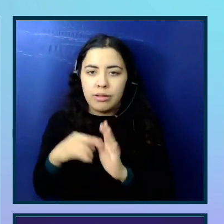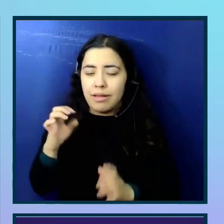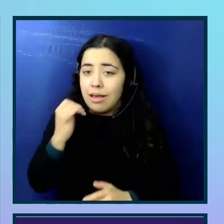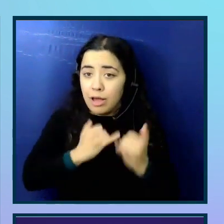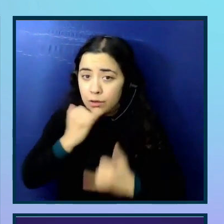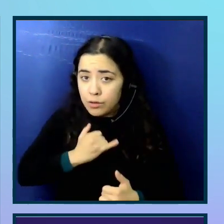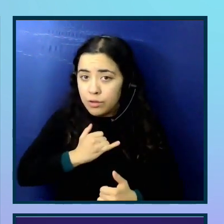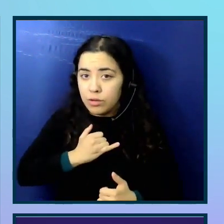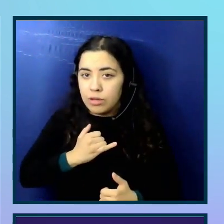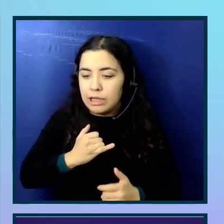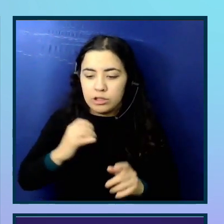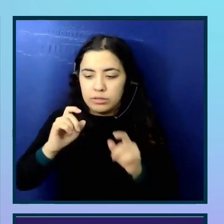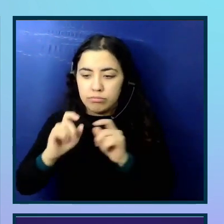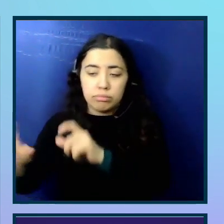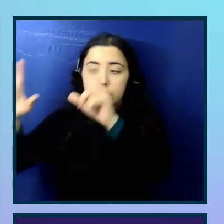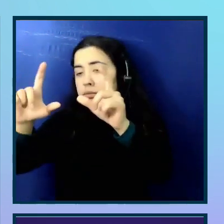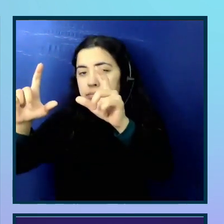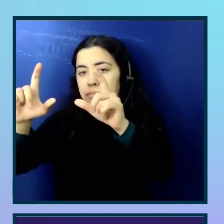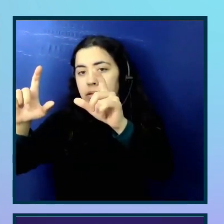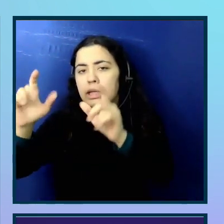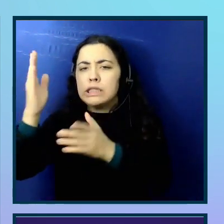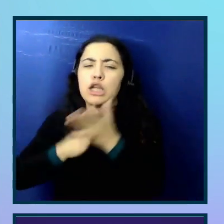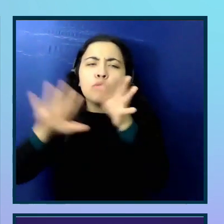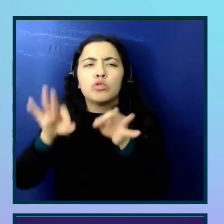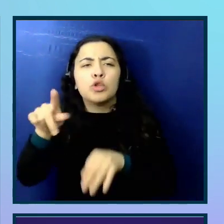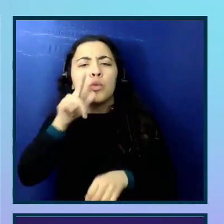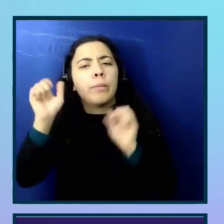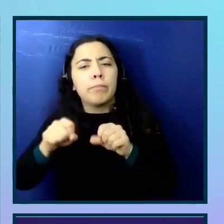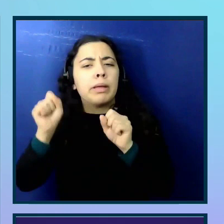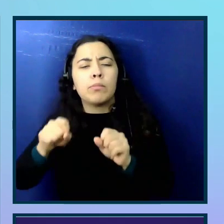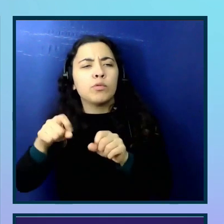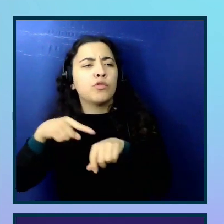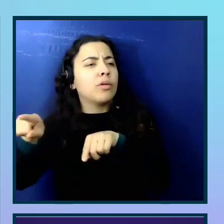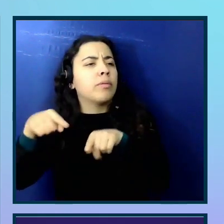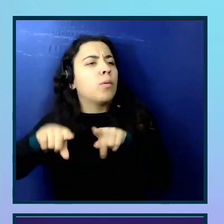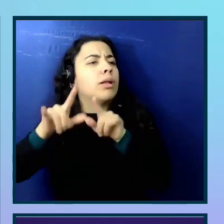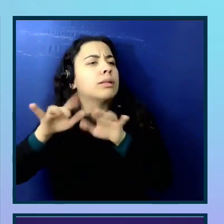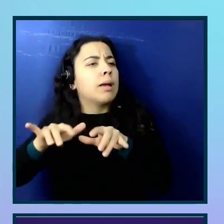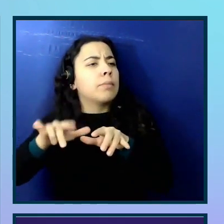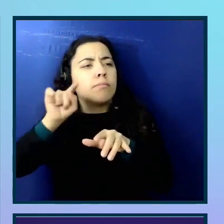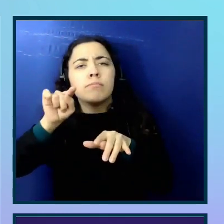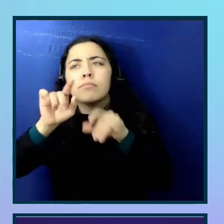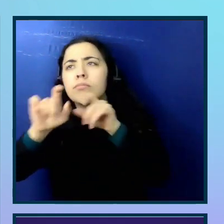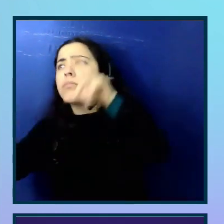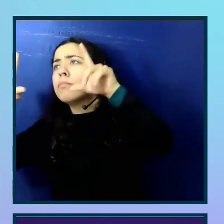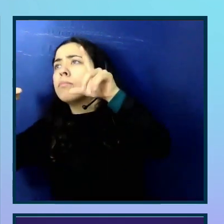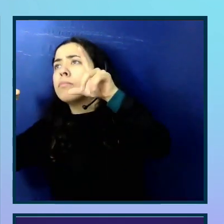is a balloon that pops up and it says, here are some instructions you won't be able to refer to while typing. So